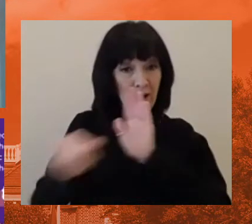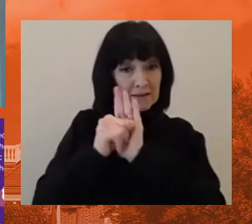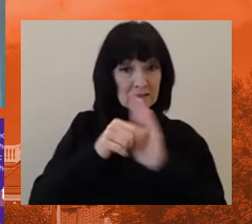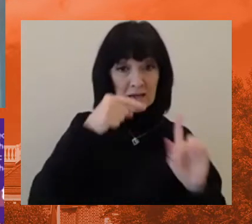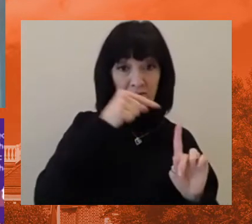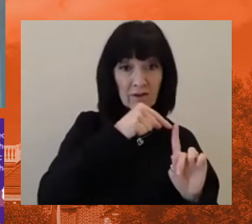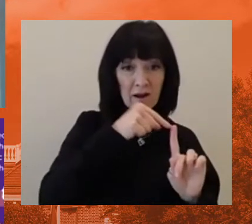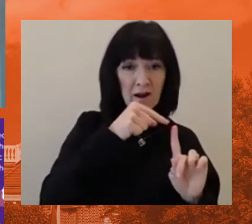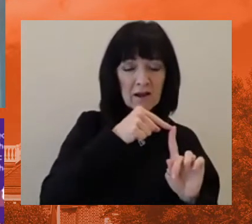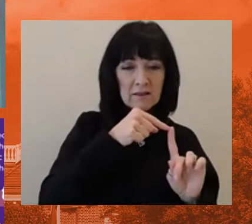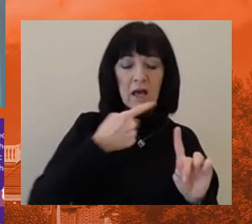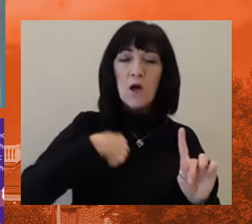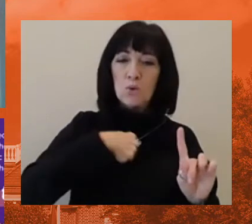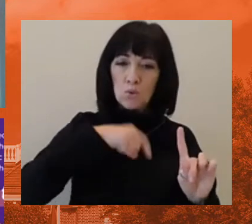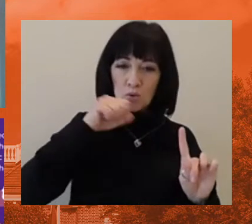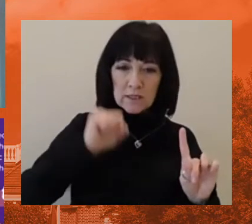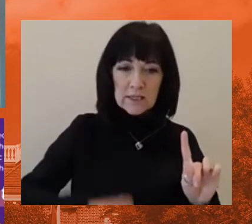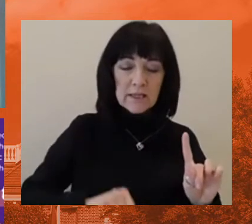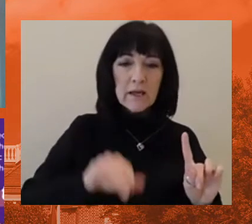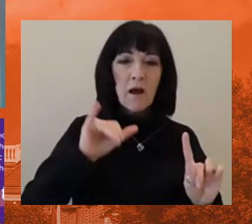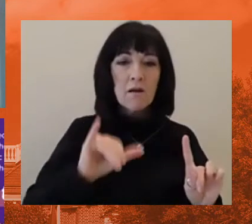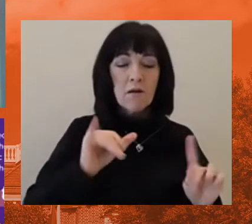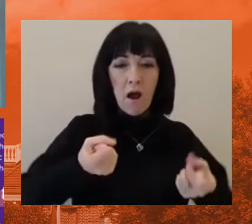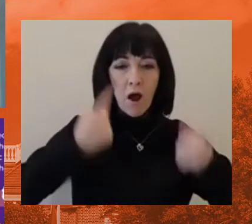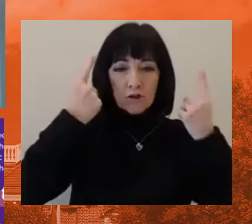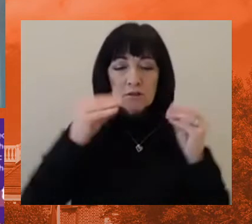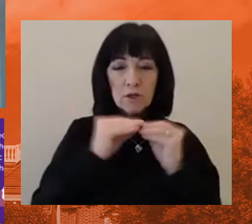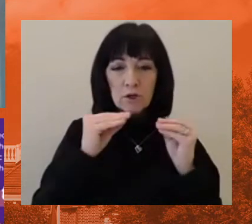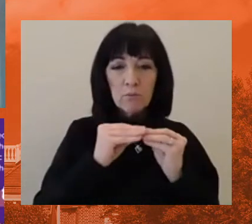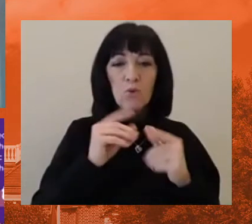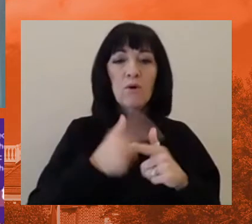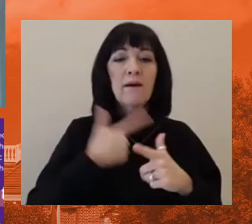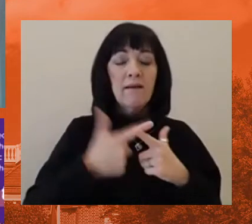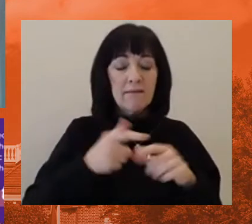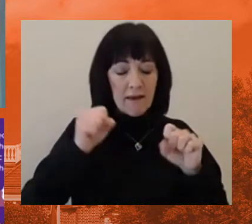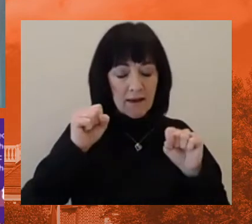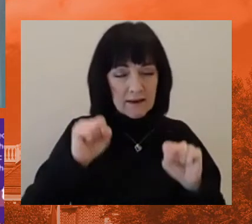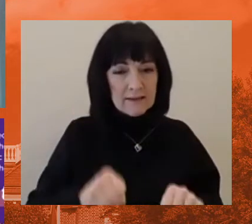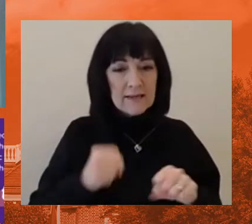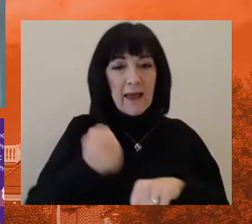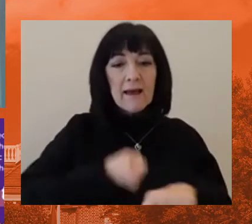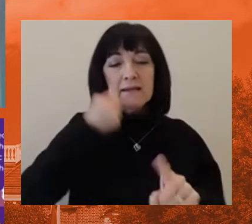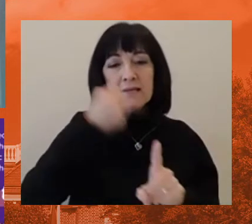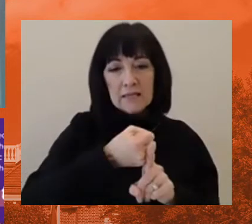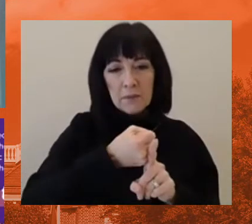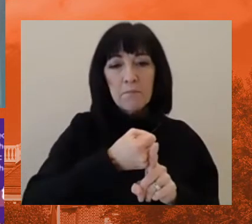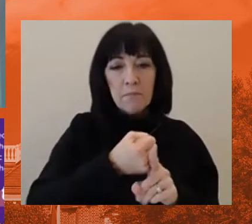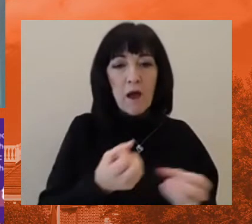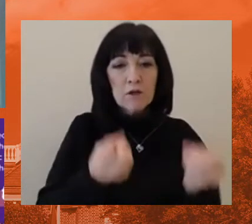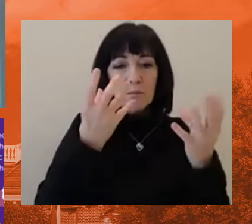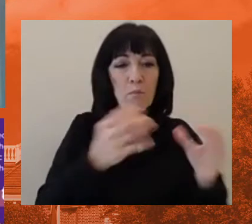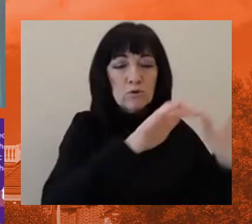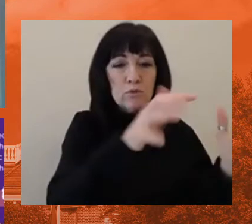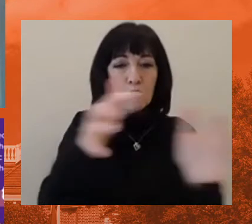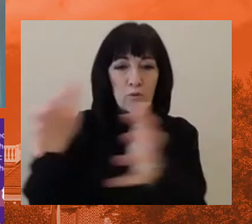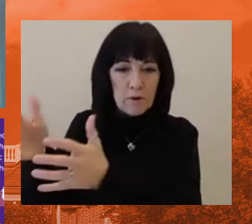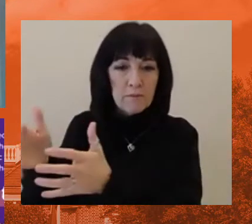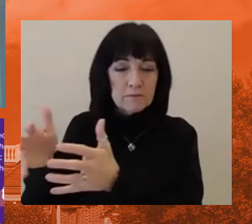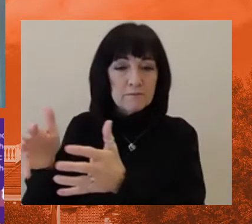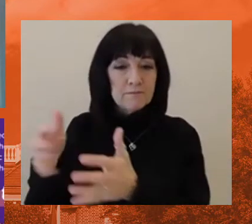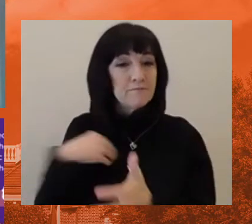impact multiple vulnerable populations. I'll give you an example. When we